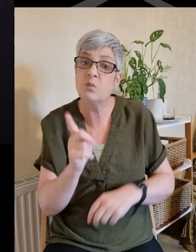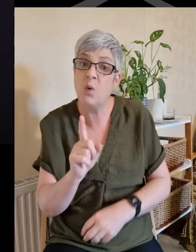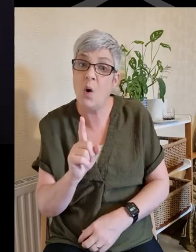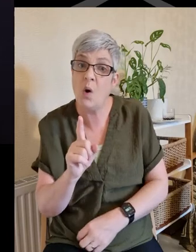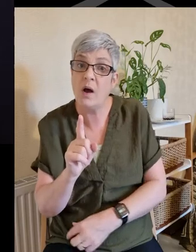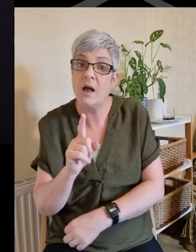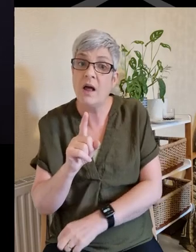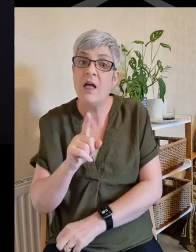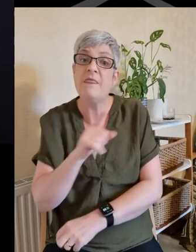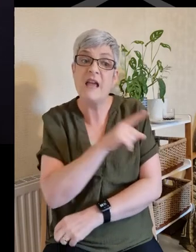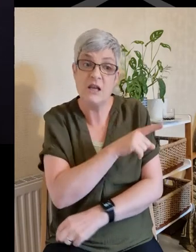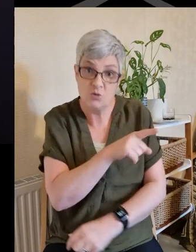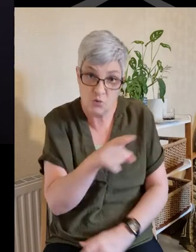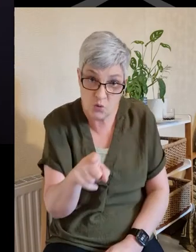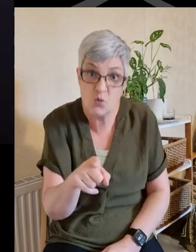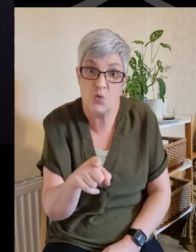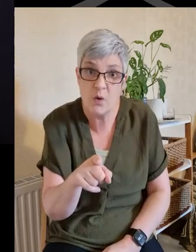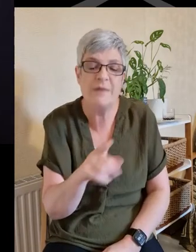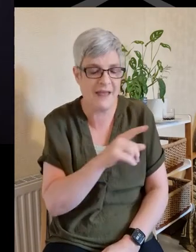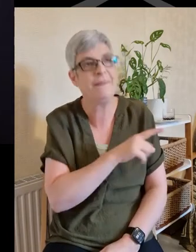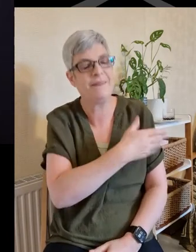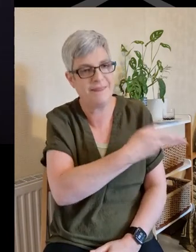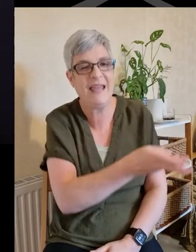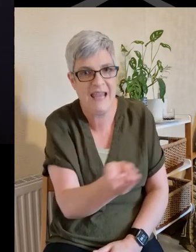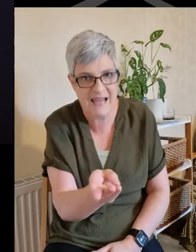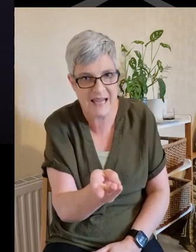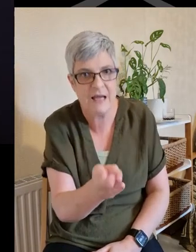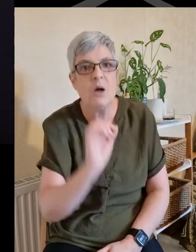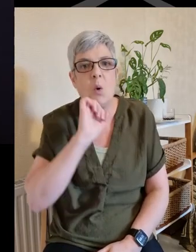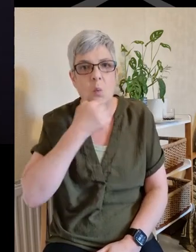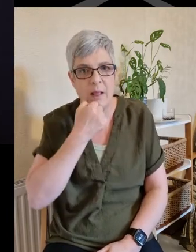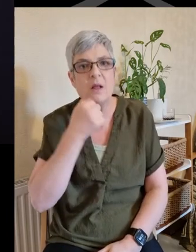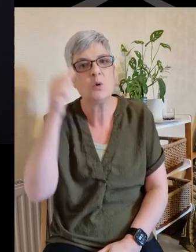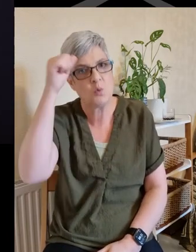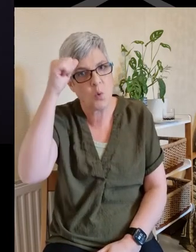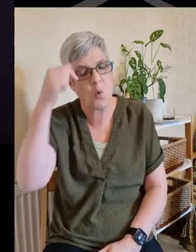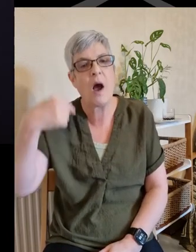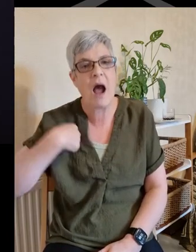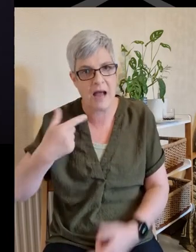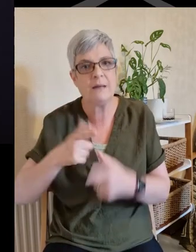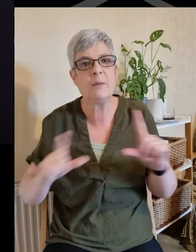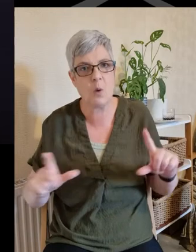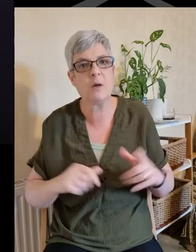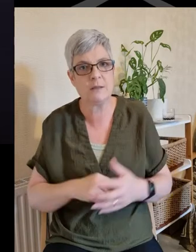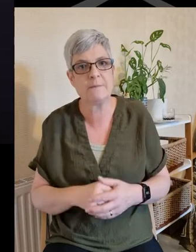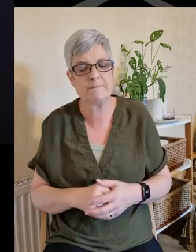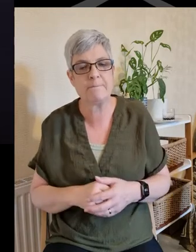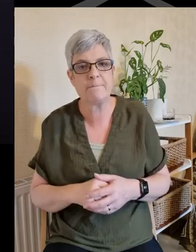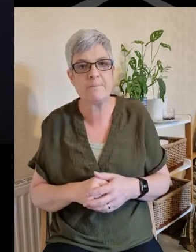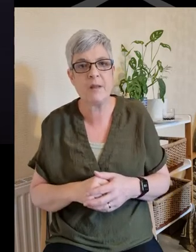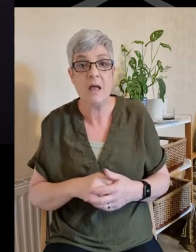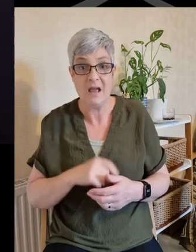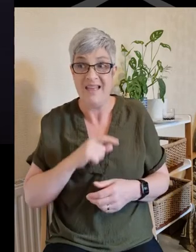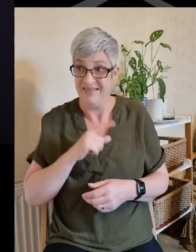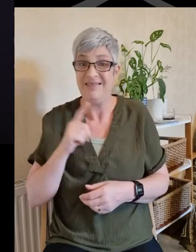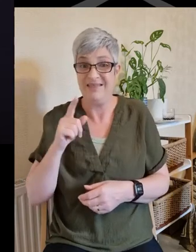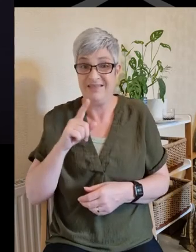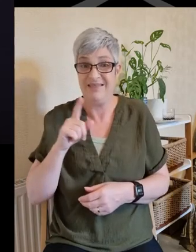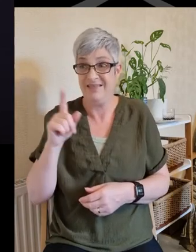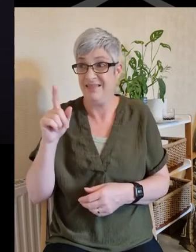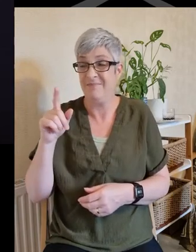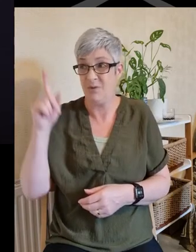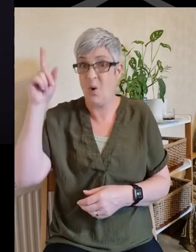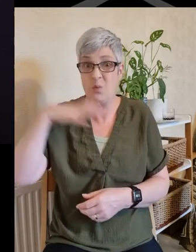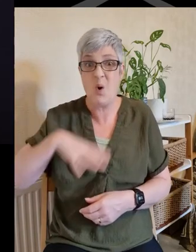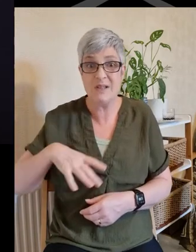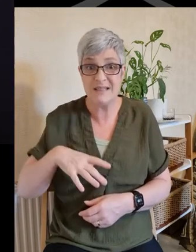you, or then they, will know that I am the Lord. Because that's what God's after, that we will know